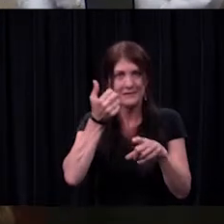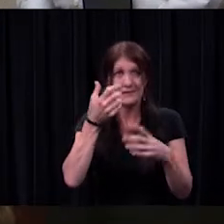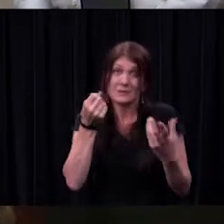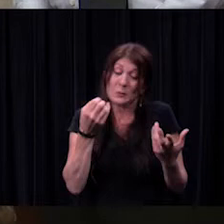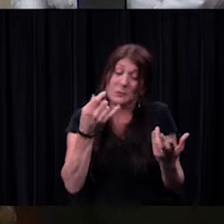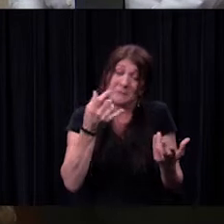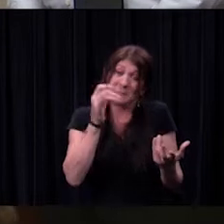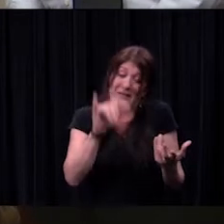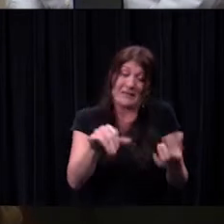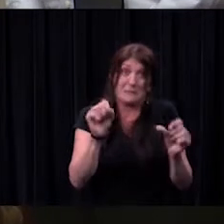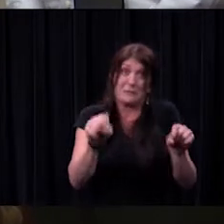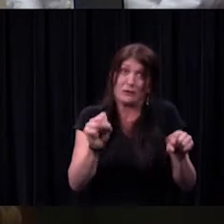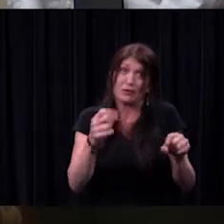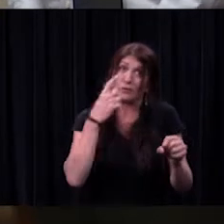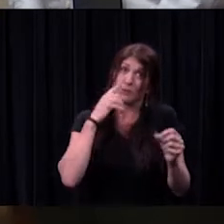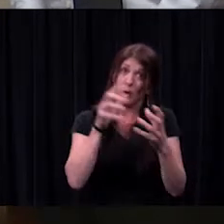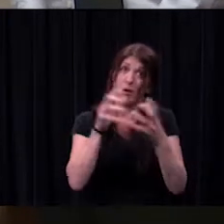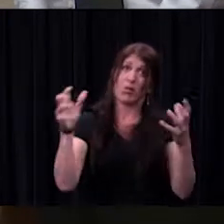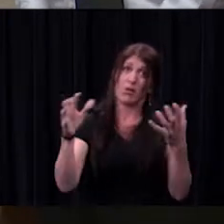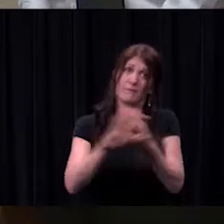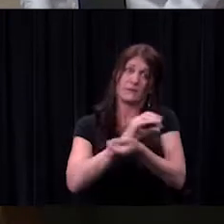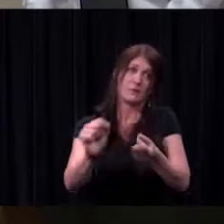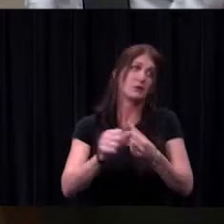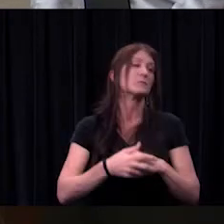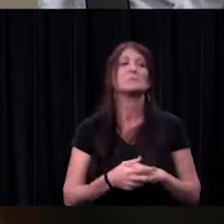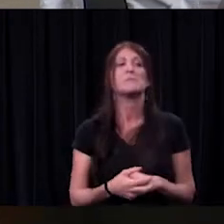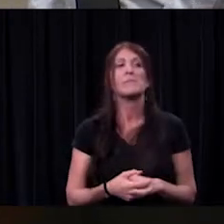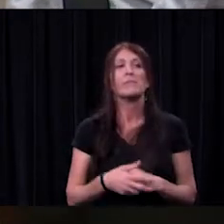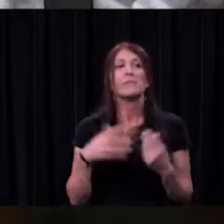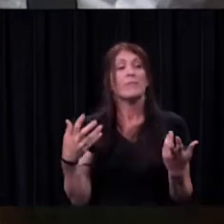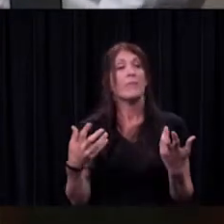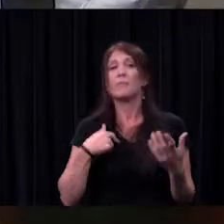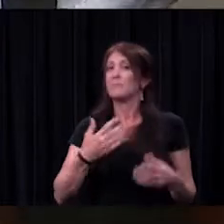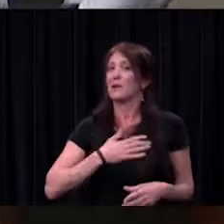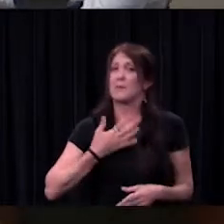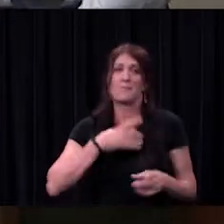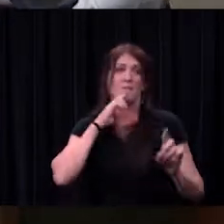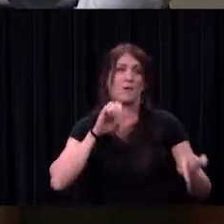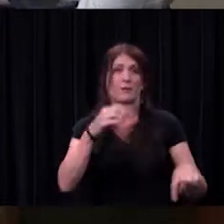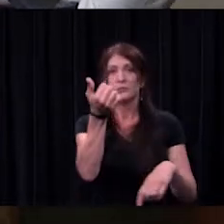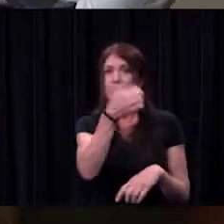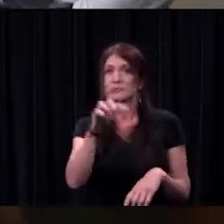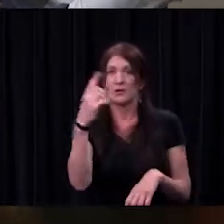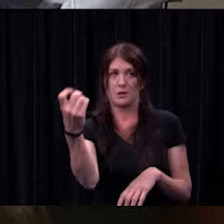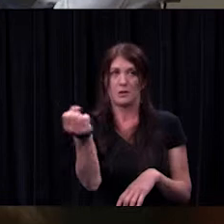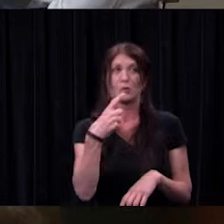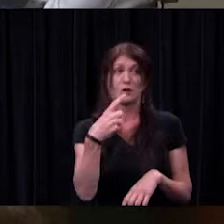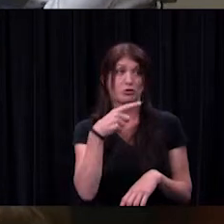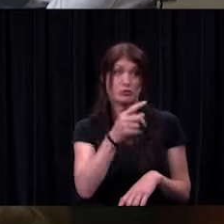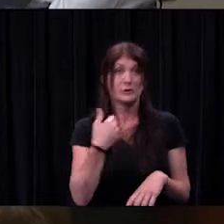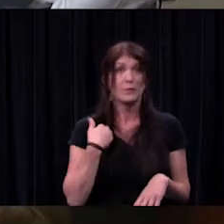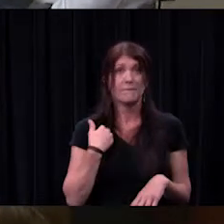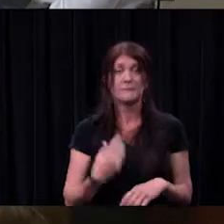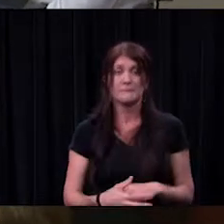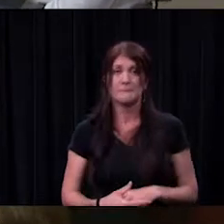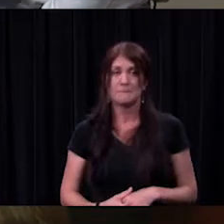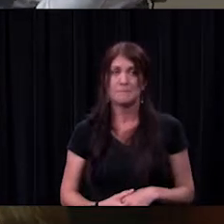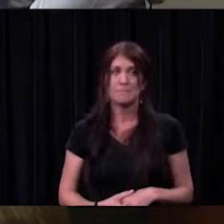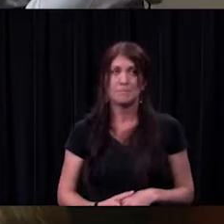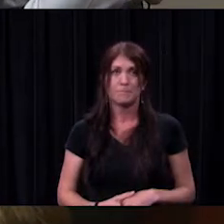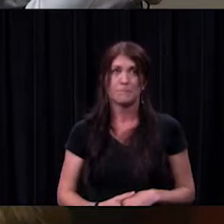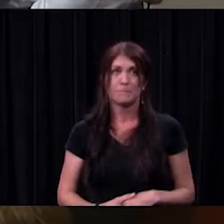for a severe loss. So I'd be glad to answer questions that you have in front